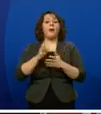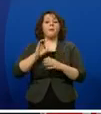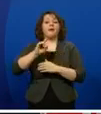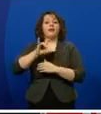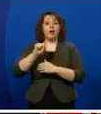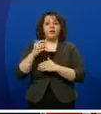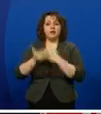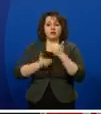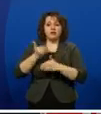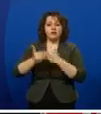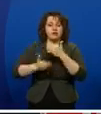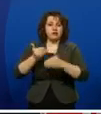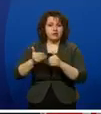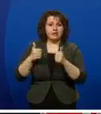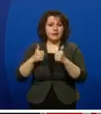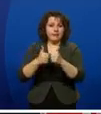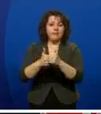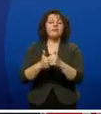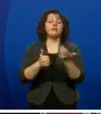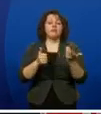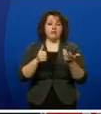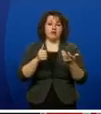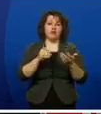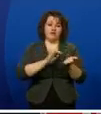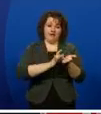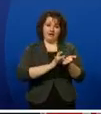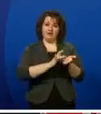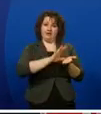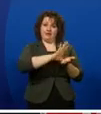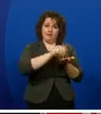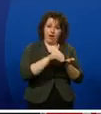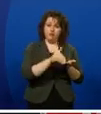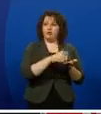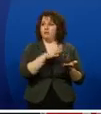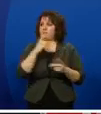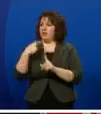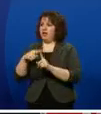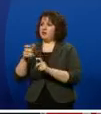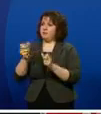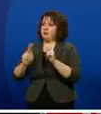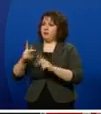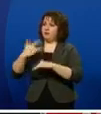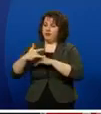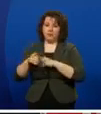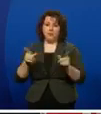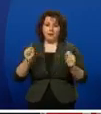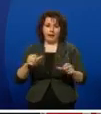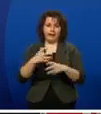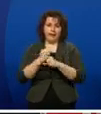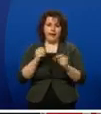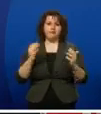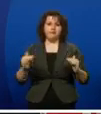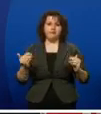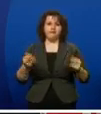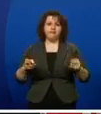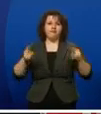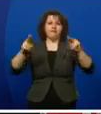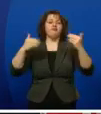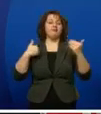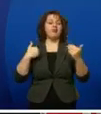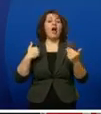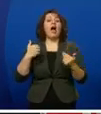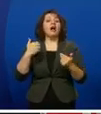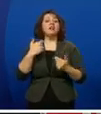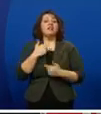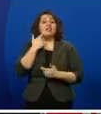of vaccine doses and eligible Iowans continue to increase. Last week, I did have the opportunity to visit 2